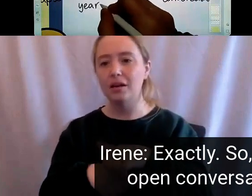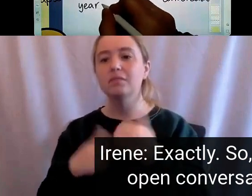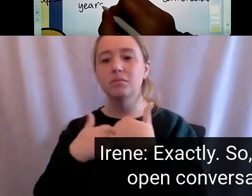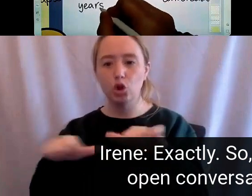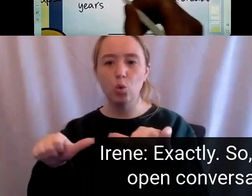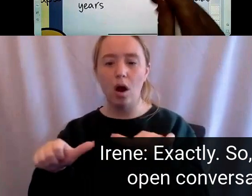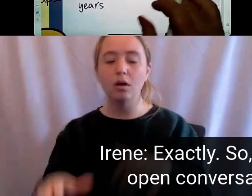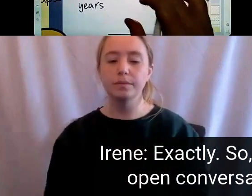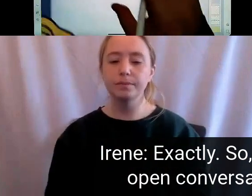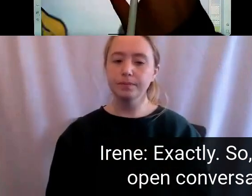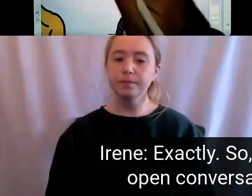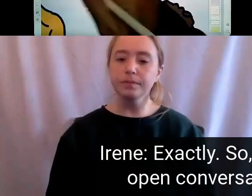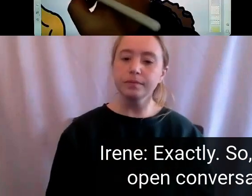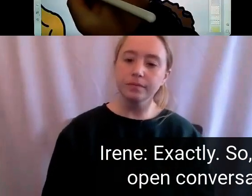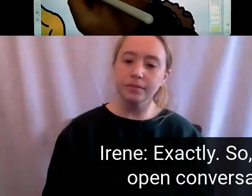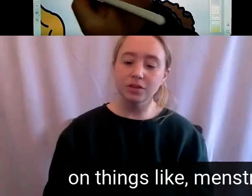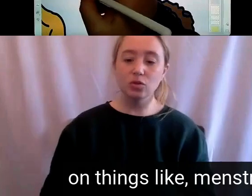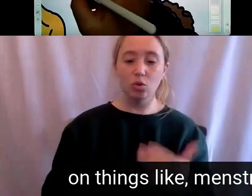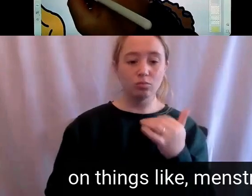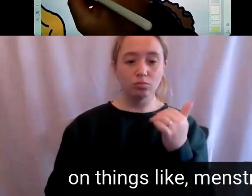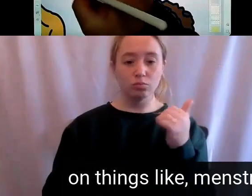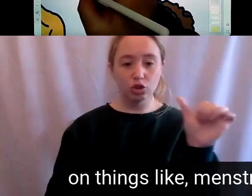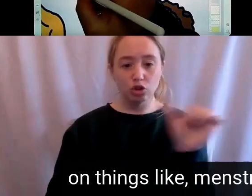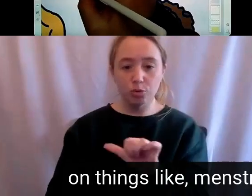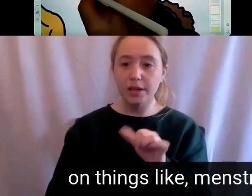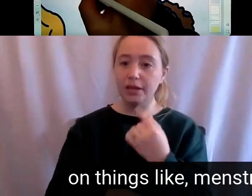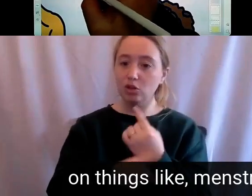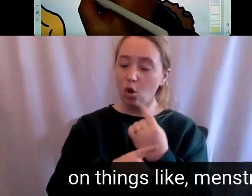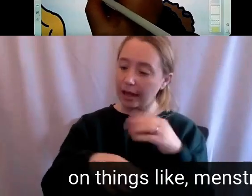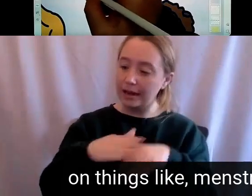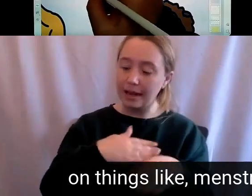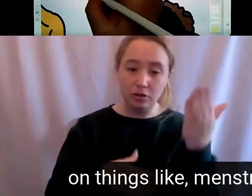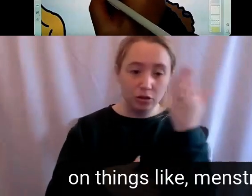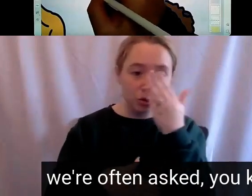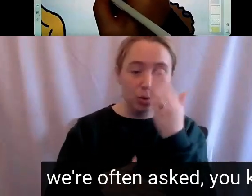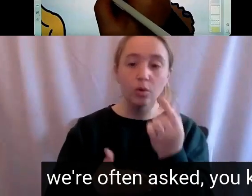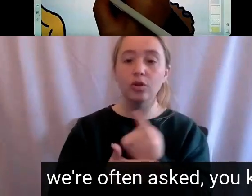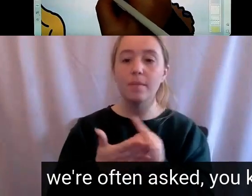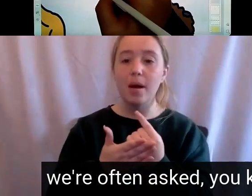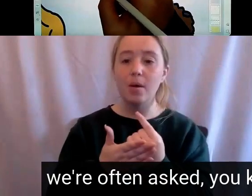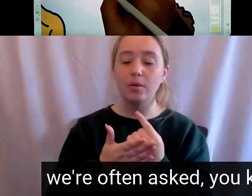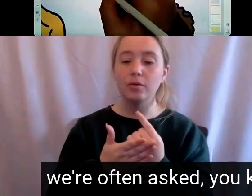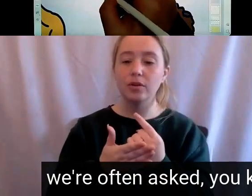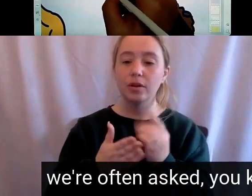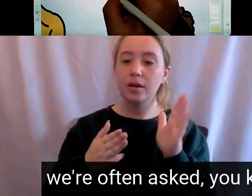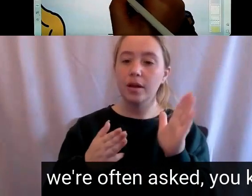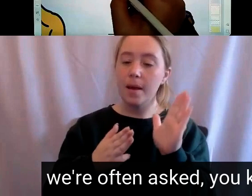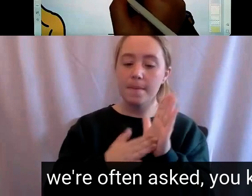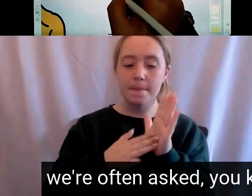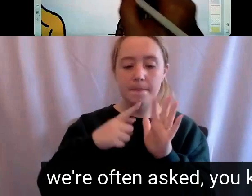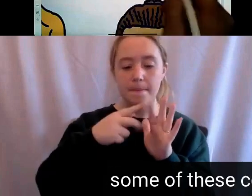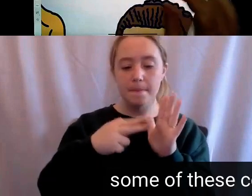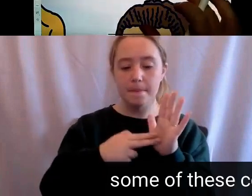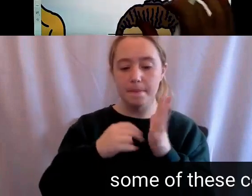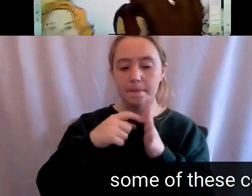open conversations in schools and on things like menstrual health and menopause, we're often asked, you know, should we